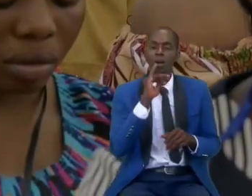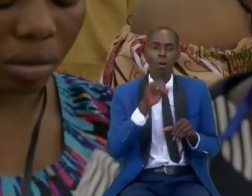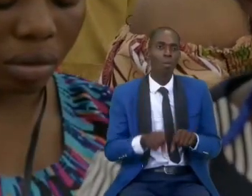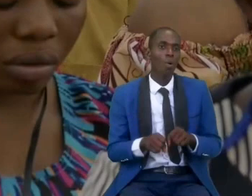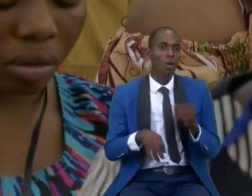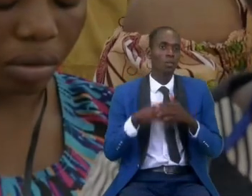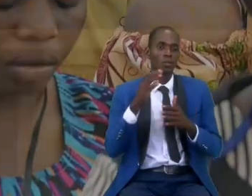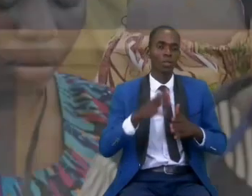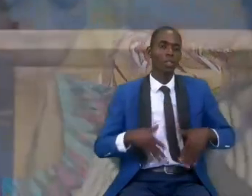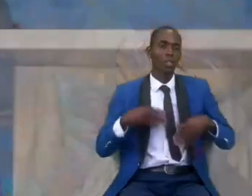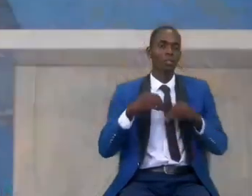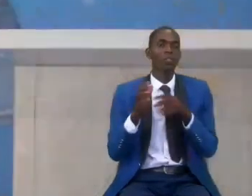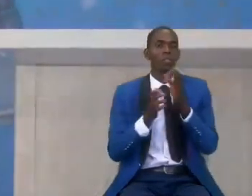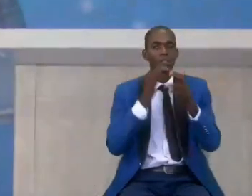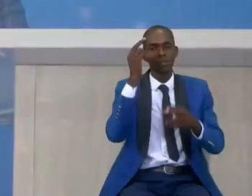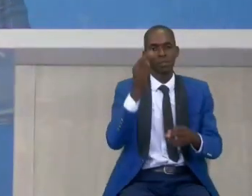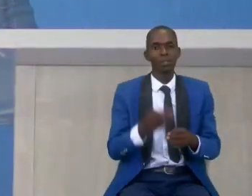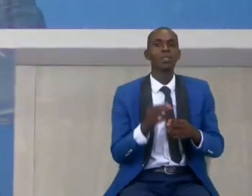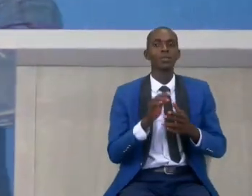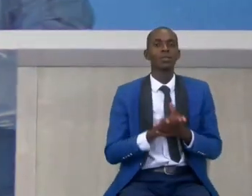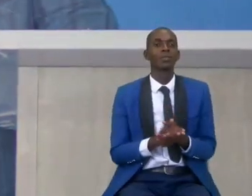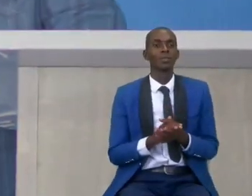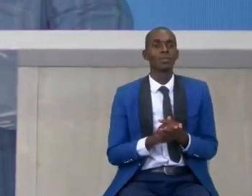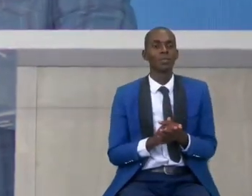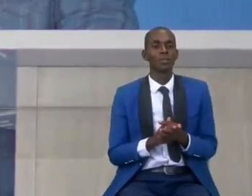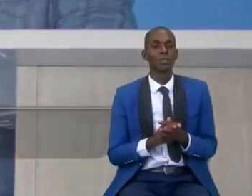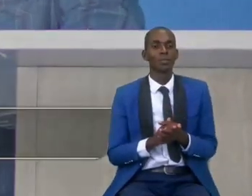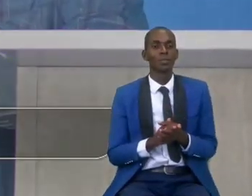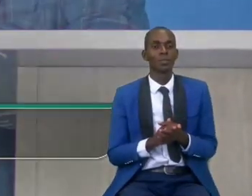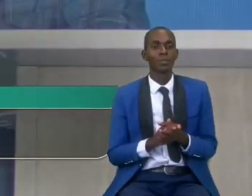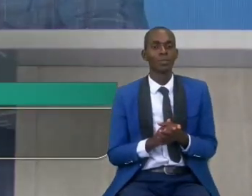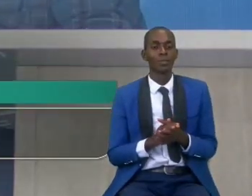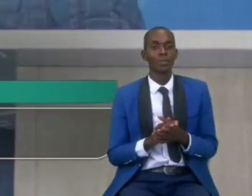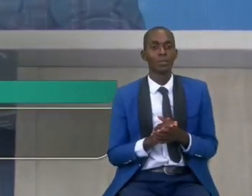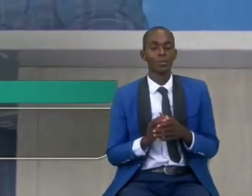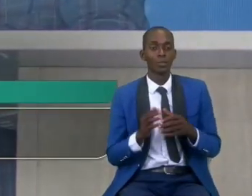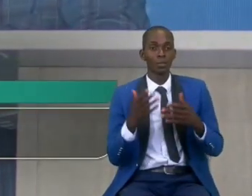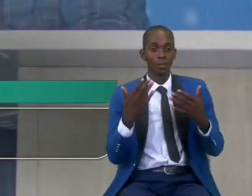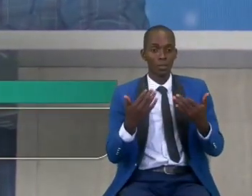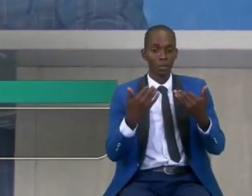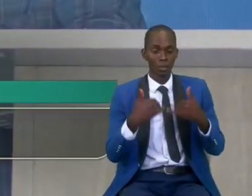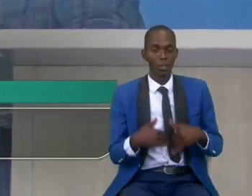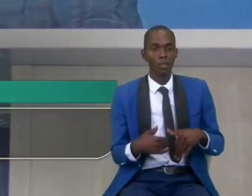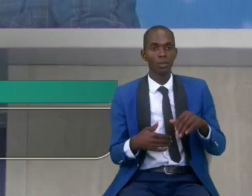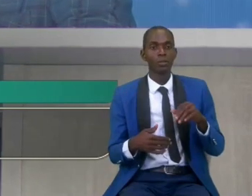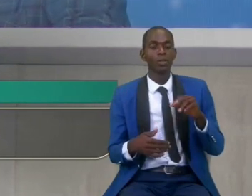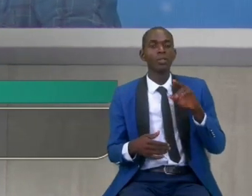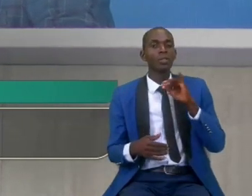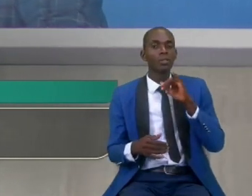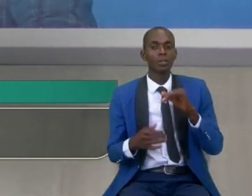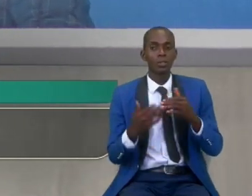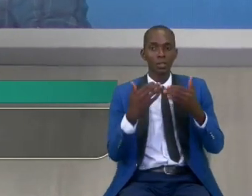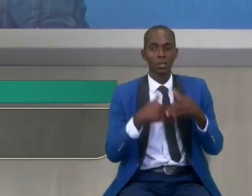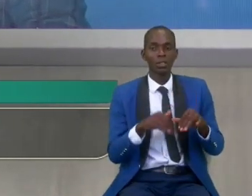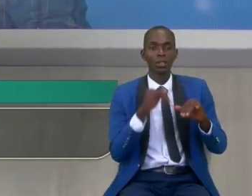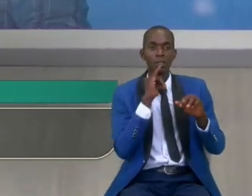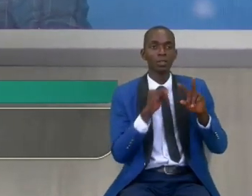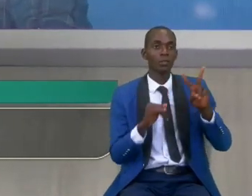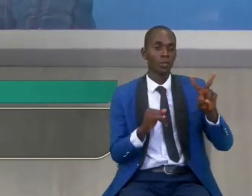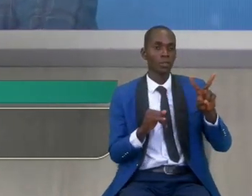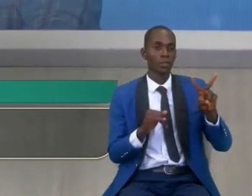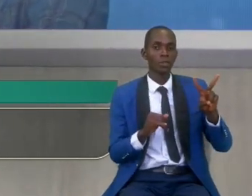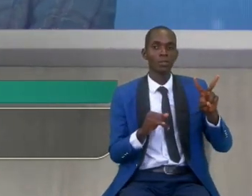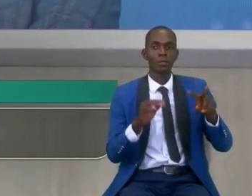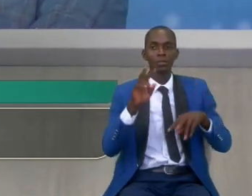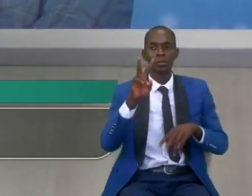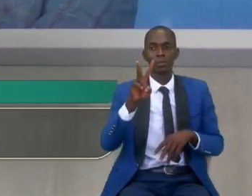there is virtue, because Christ had virtue, and he said he perceived the virtue was gone out